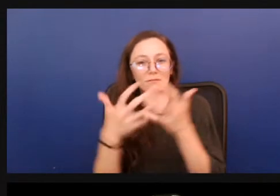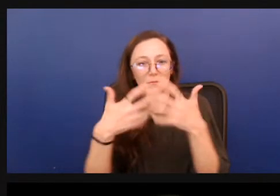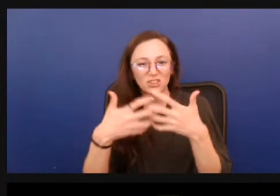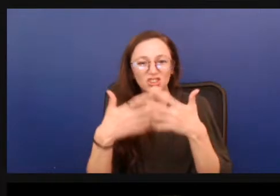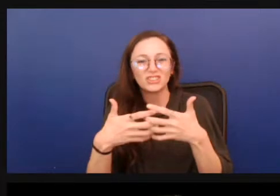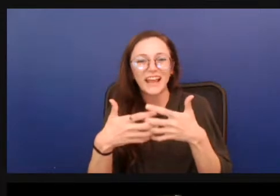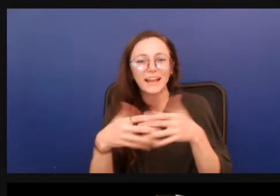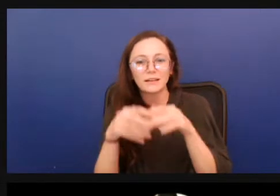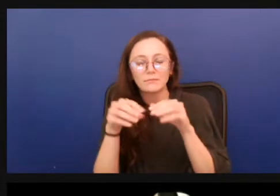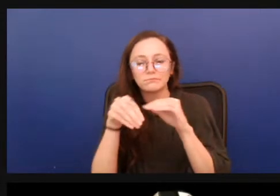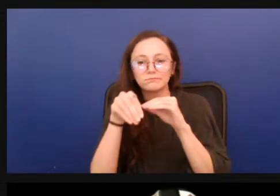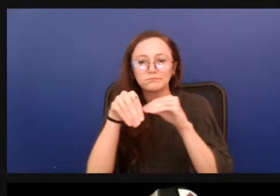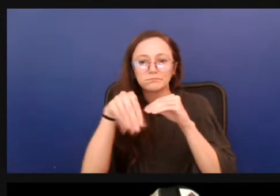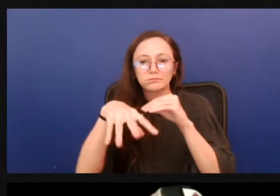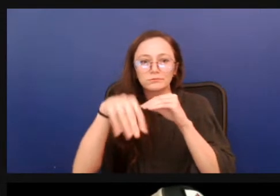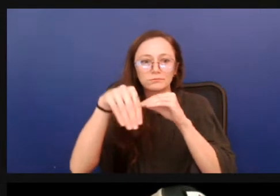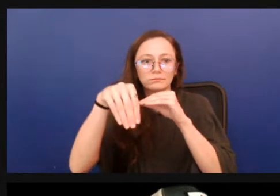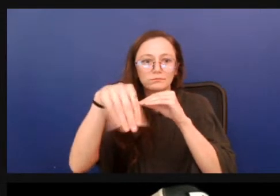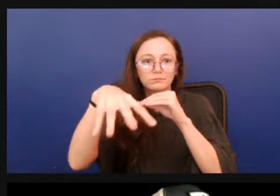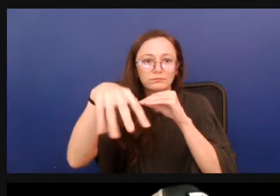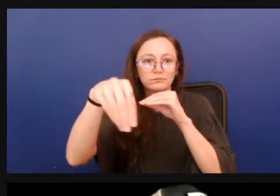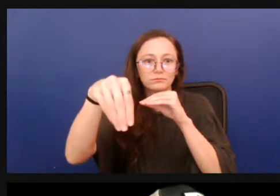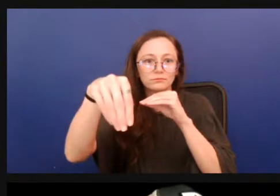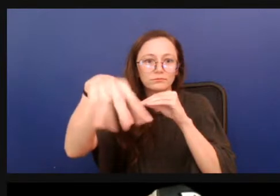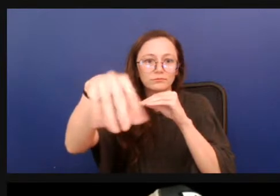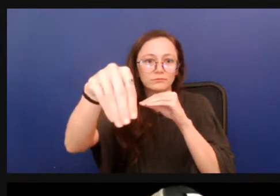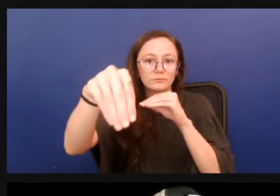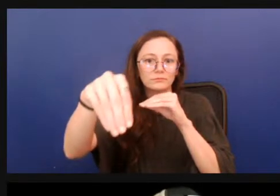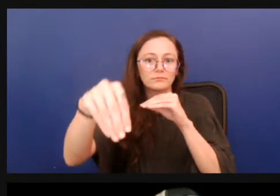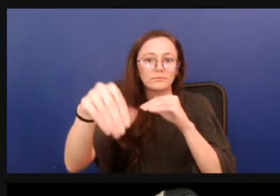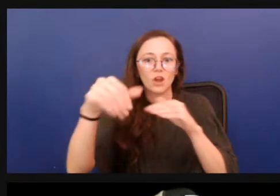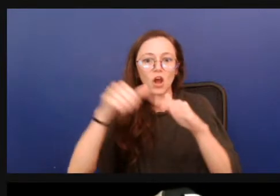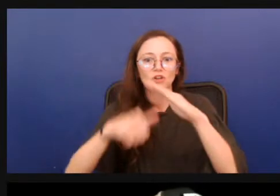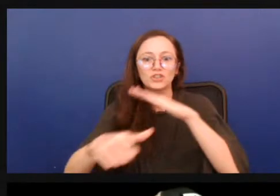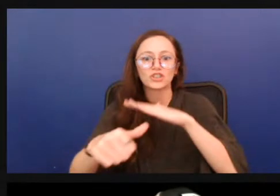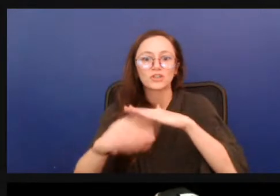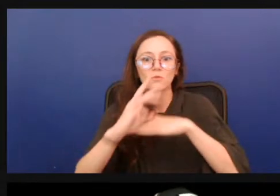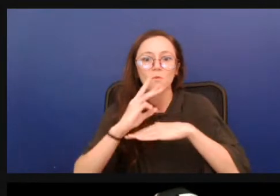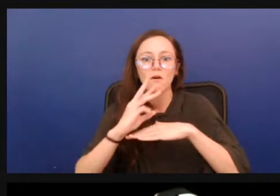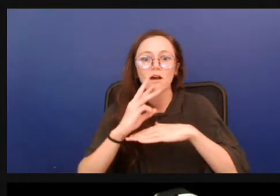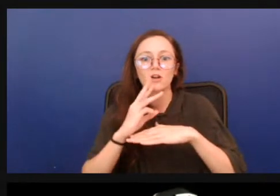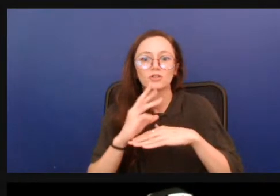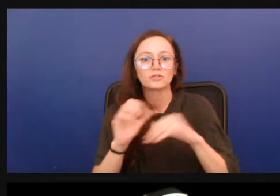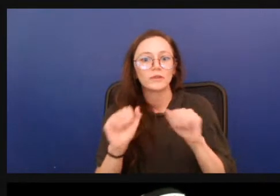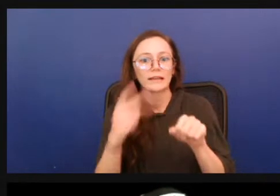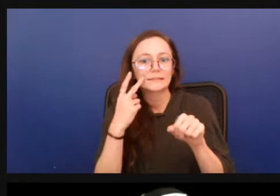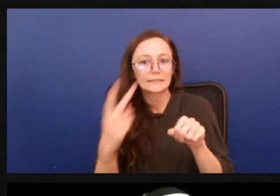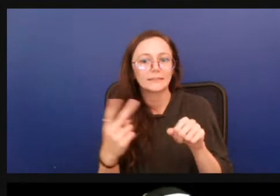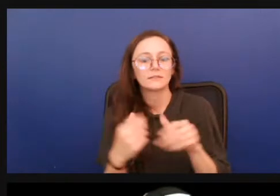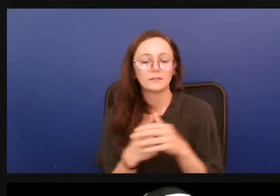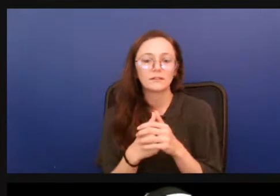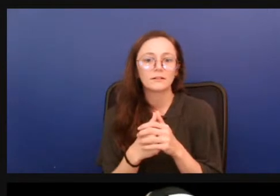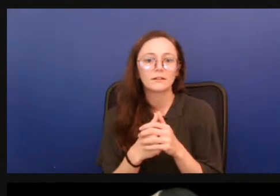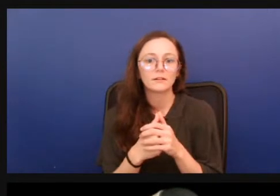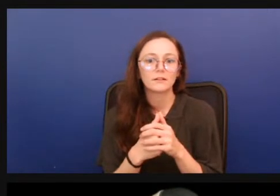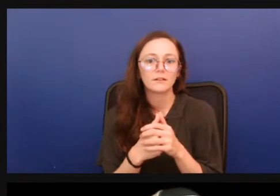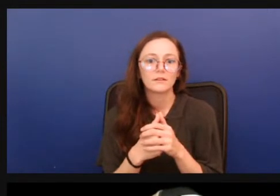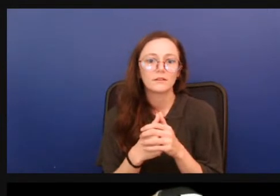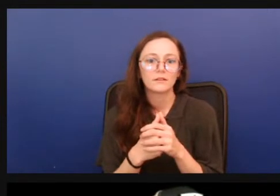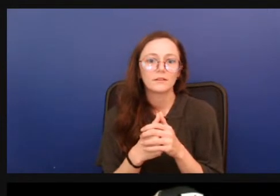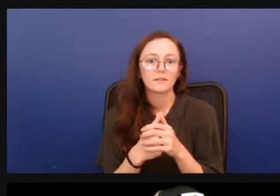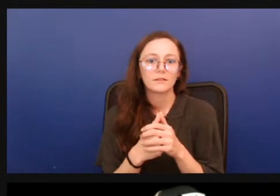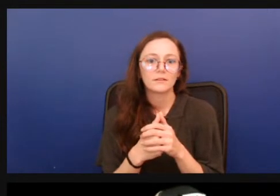the subsurface of the slope, the offshore slope here. So in the middle of all this, there